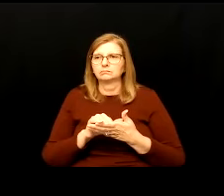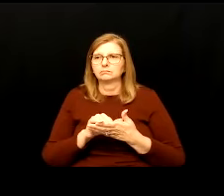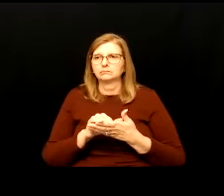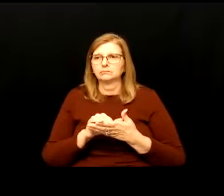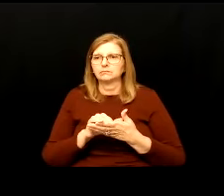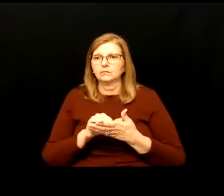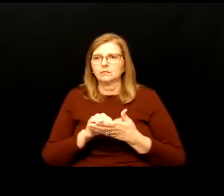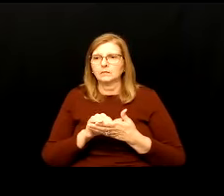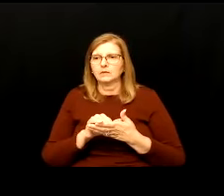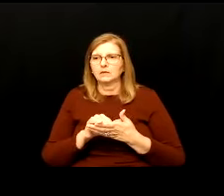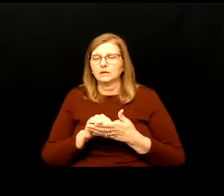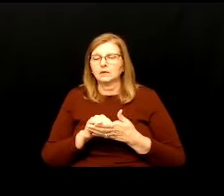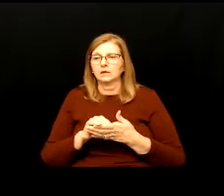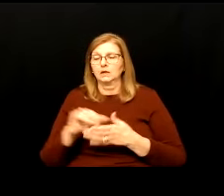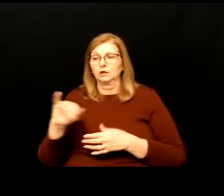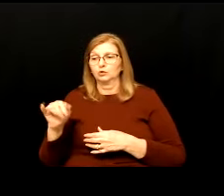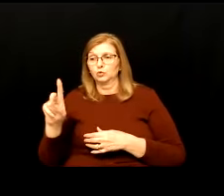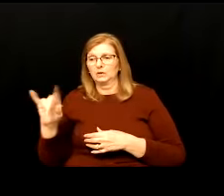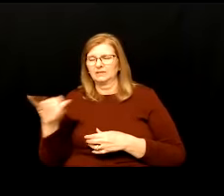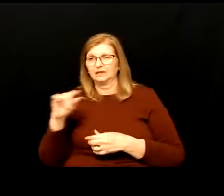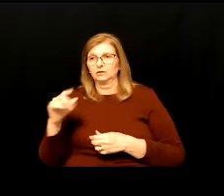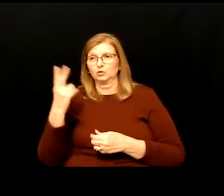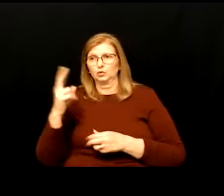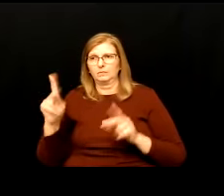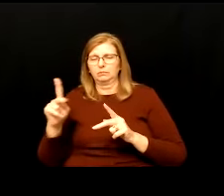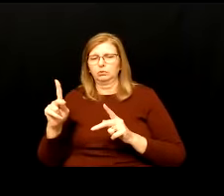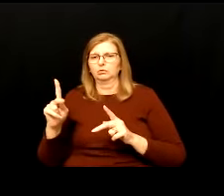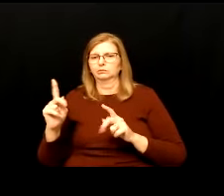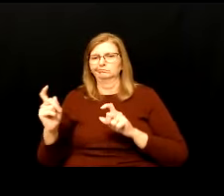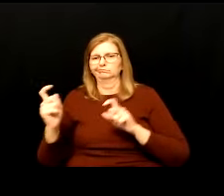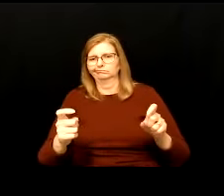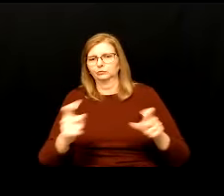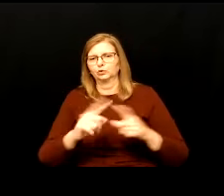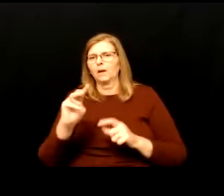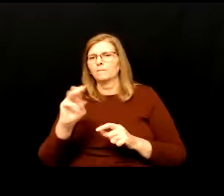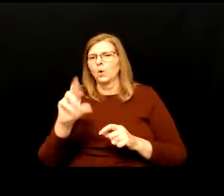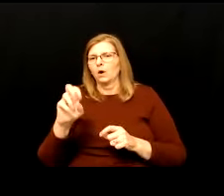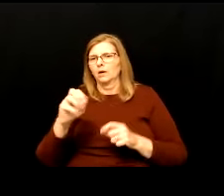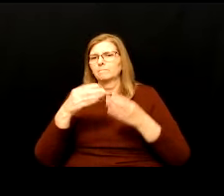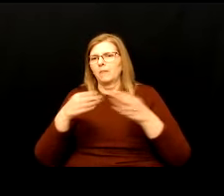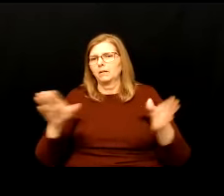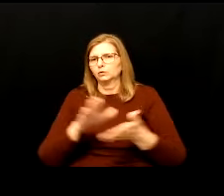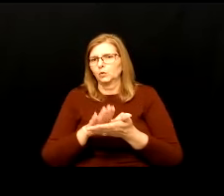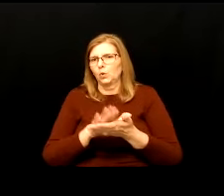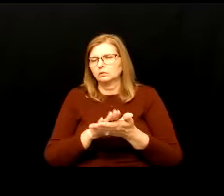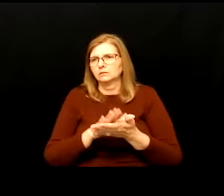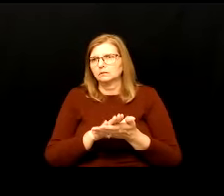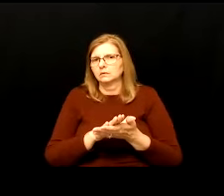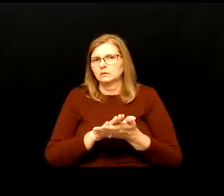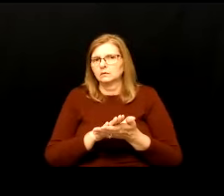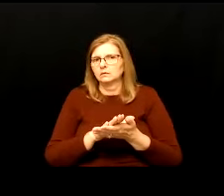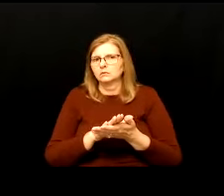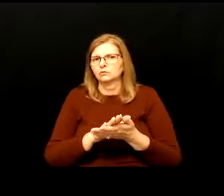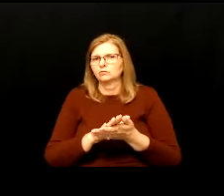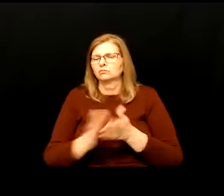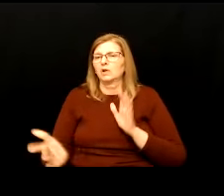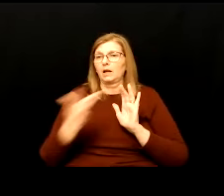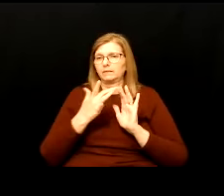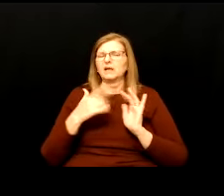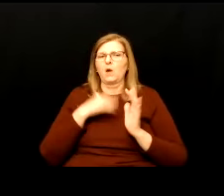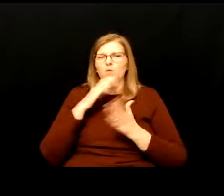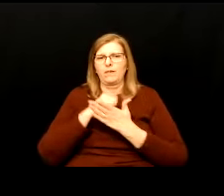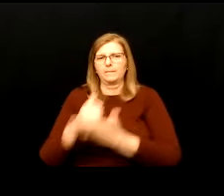yeah, and Rachel, we have 2 people assigned to more public schools. So reach out to me and I can help you with